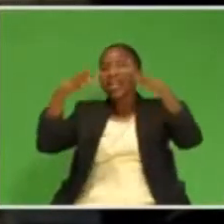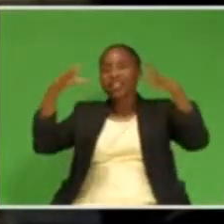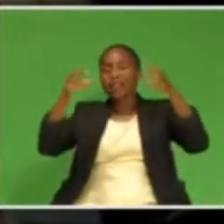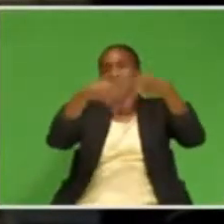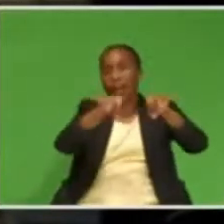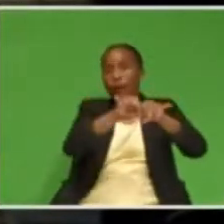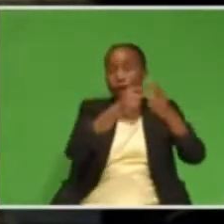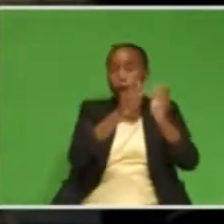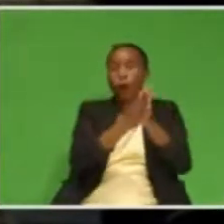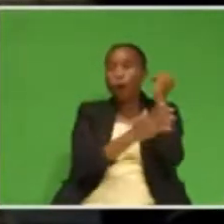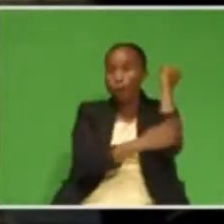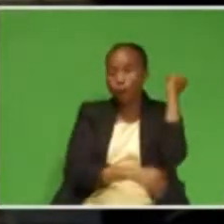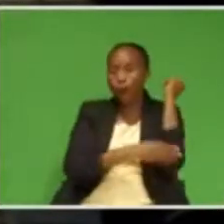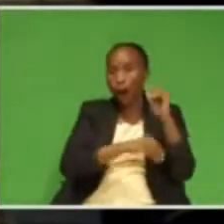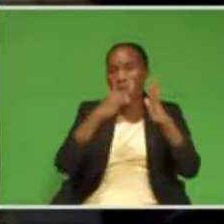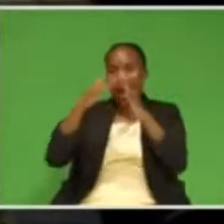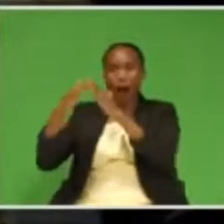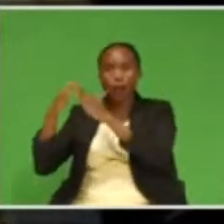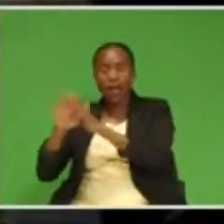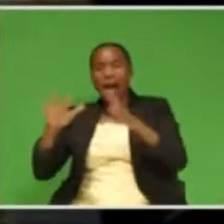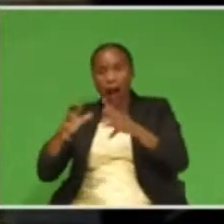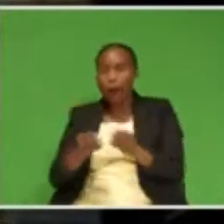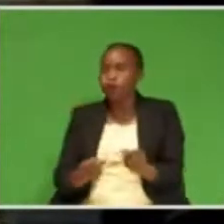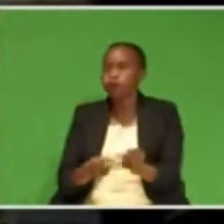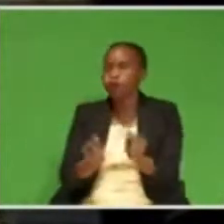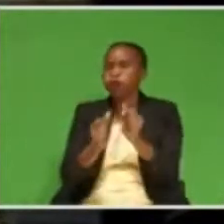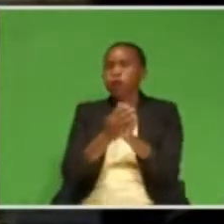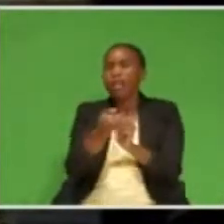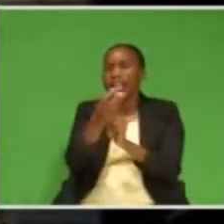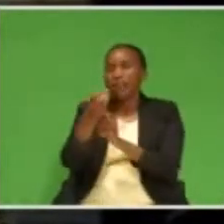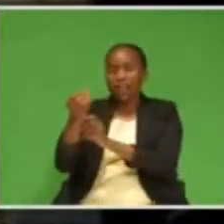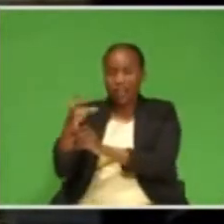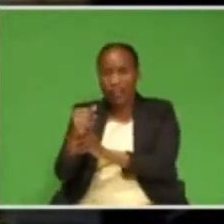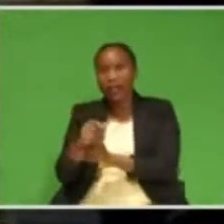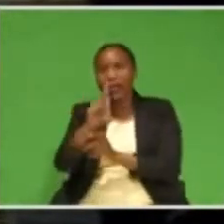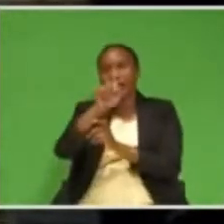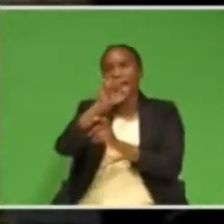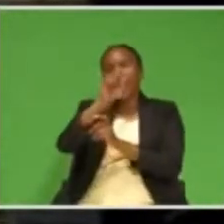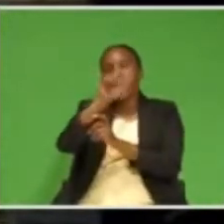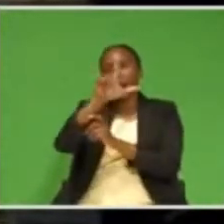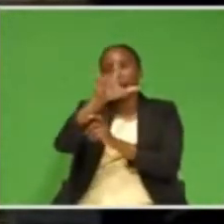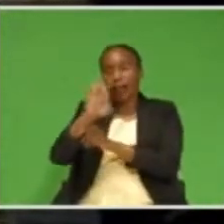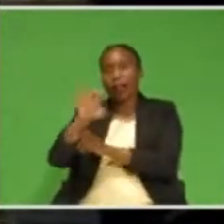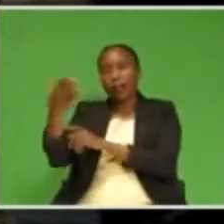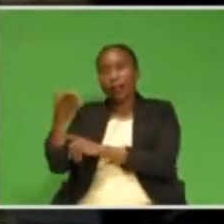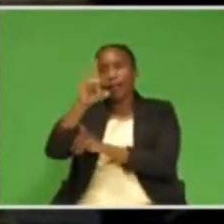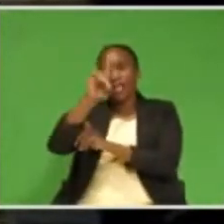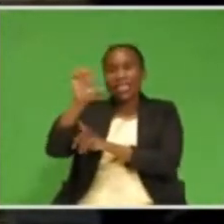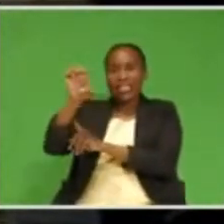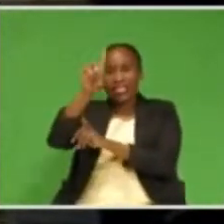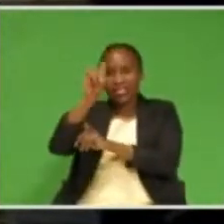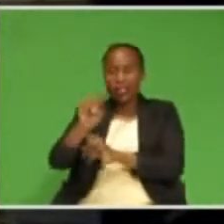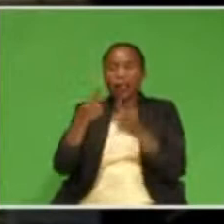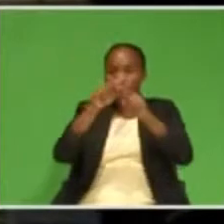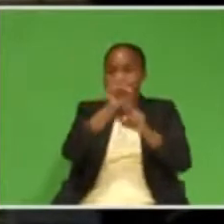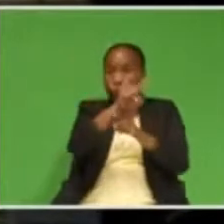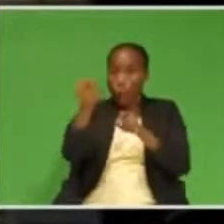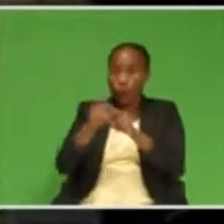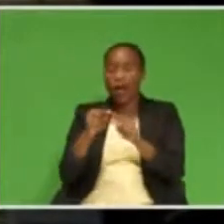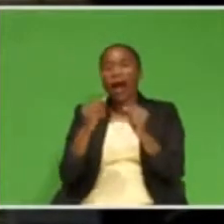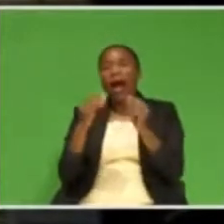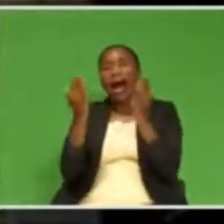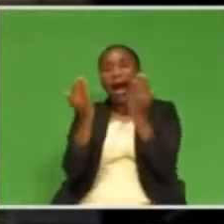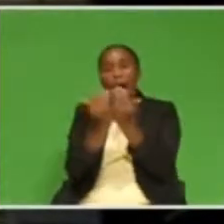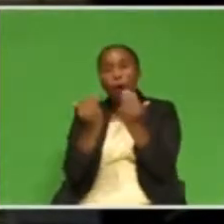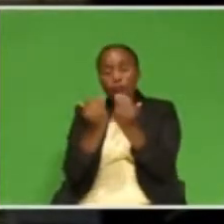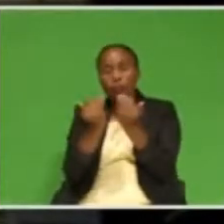by expediting the provision of title deeds for subsidized housing. The